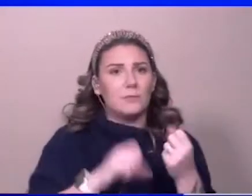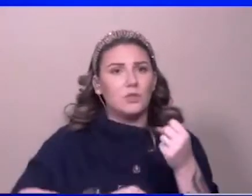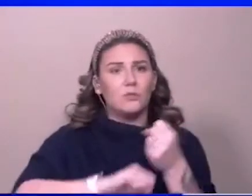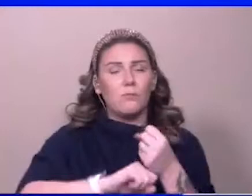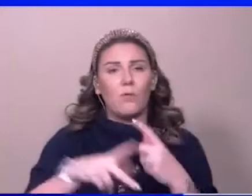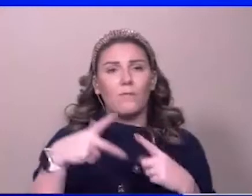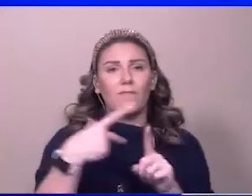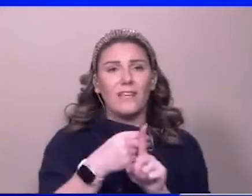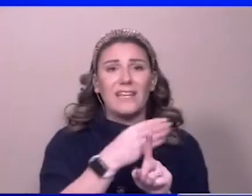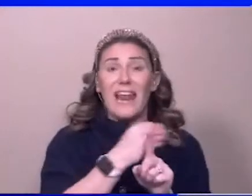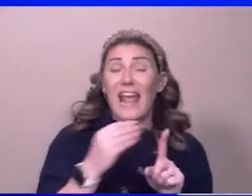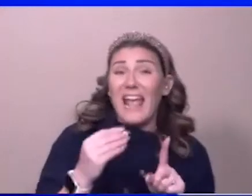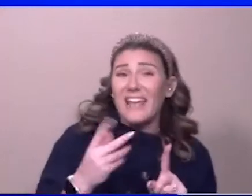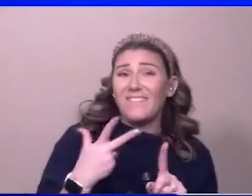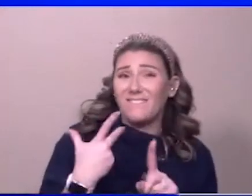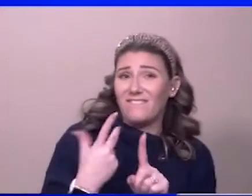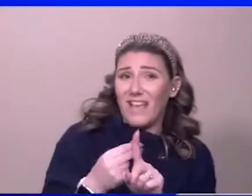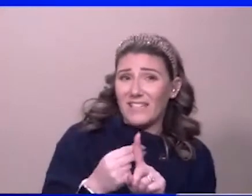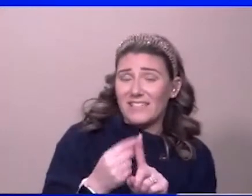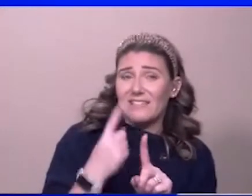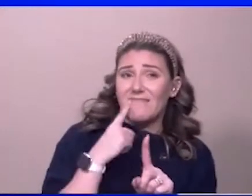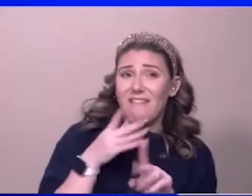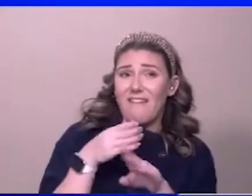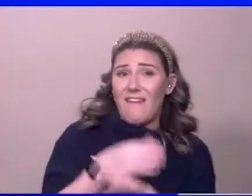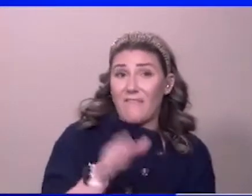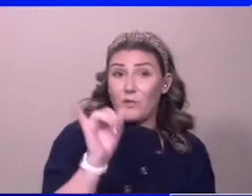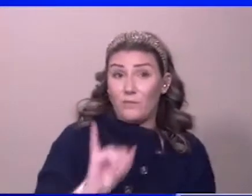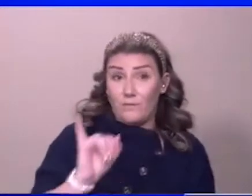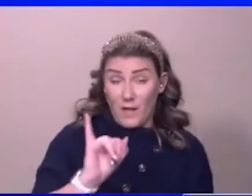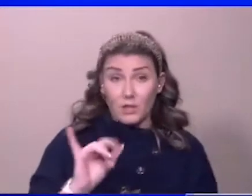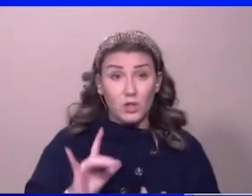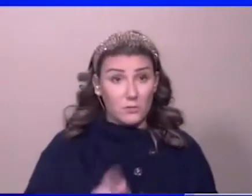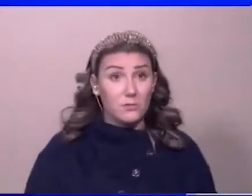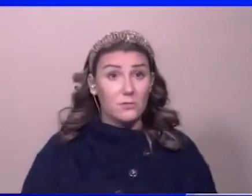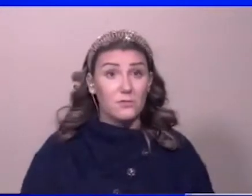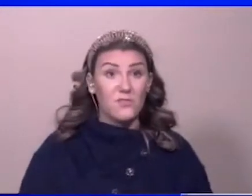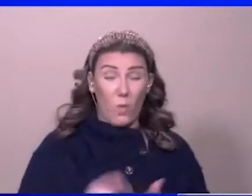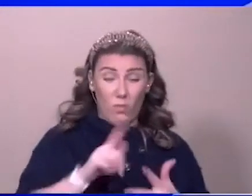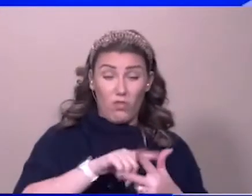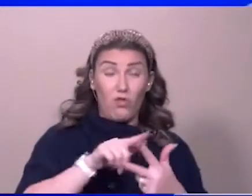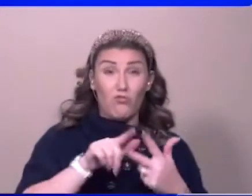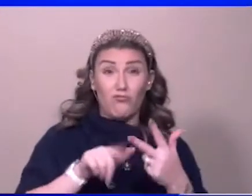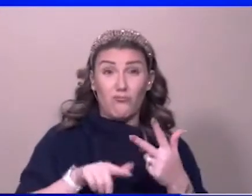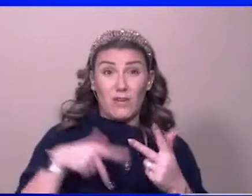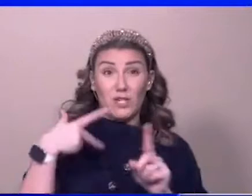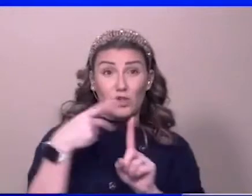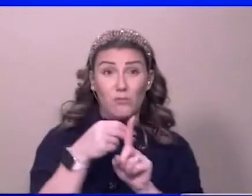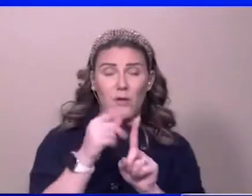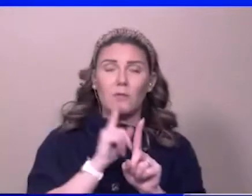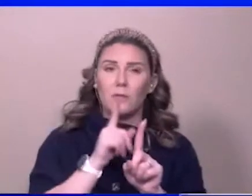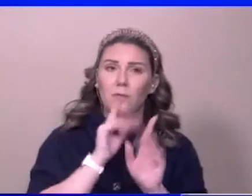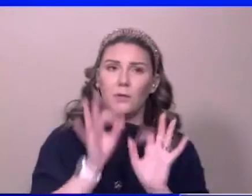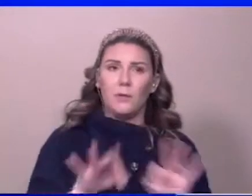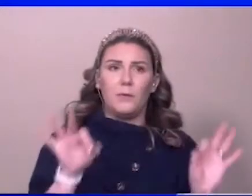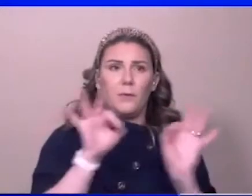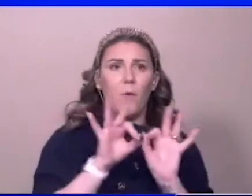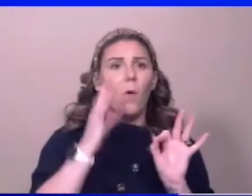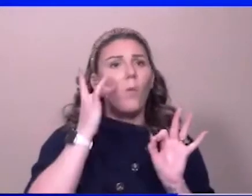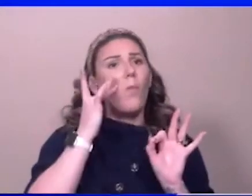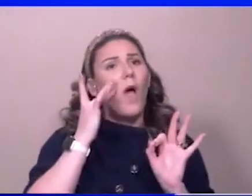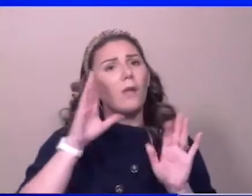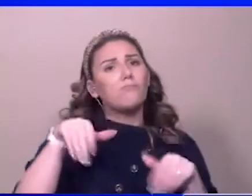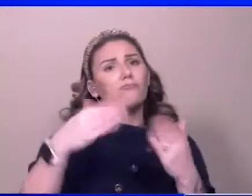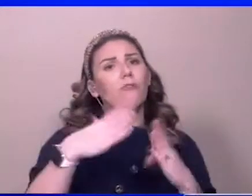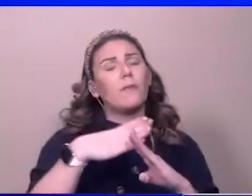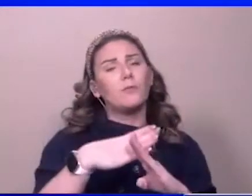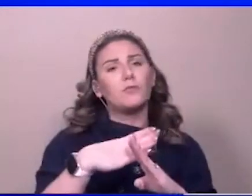even vaccination after infection. So those 3 doses are very important for giving you protection. Protection